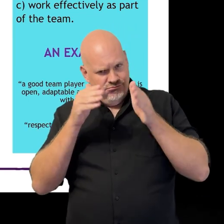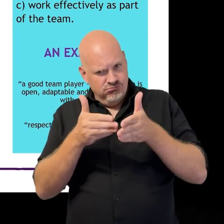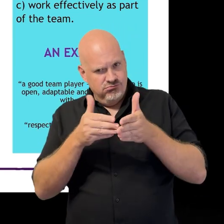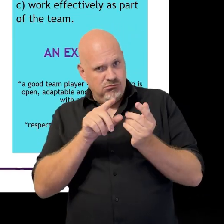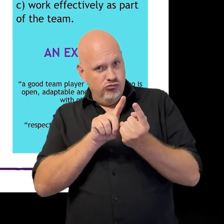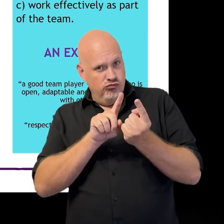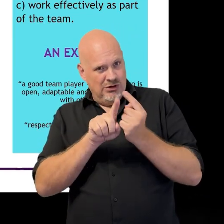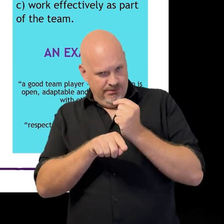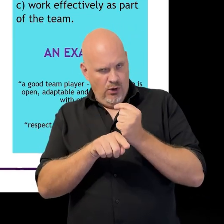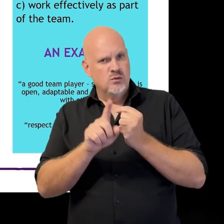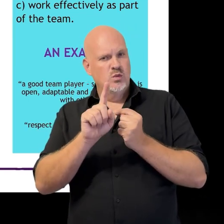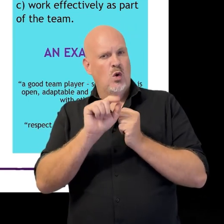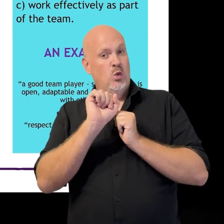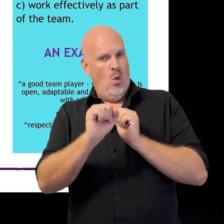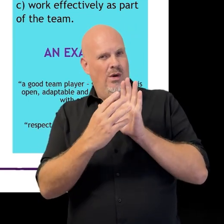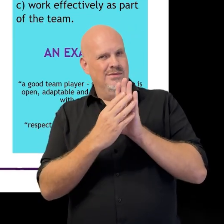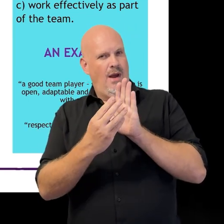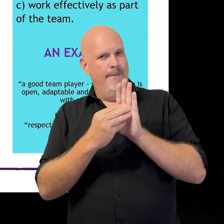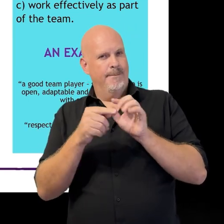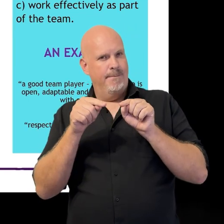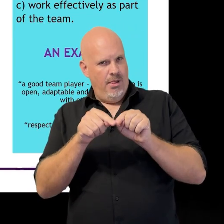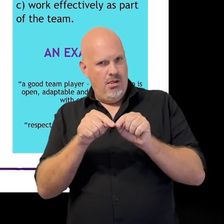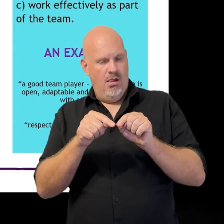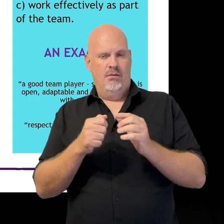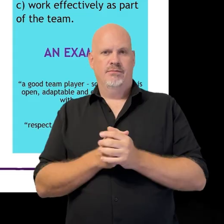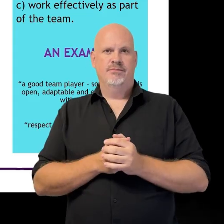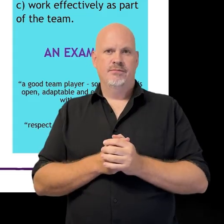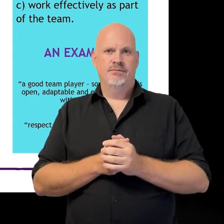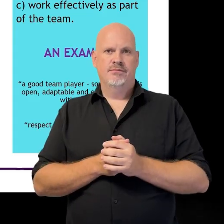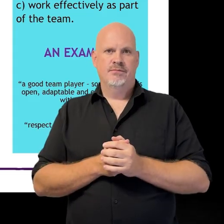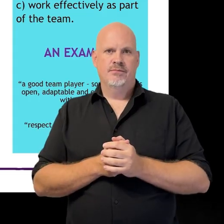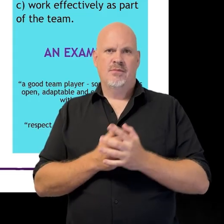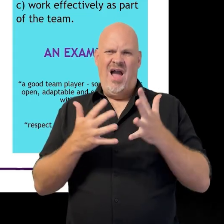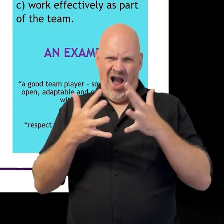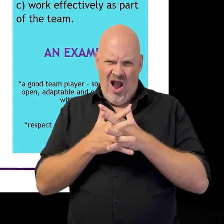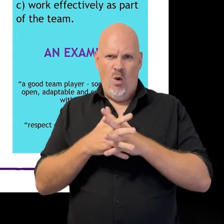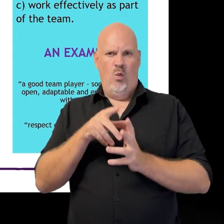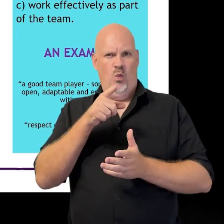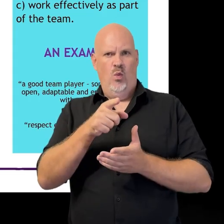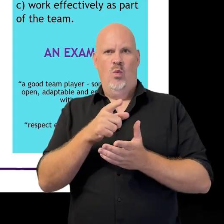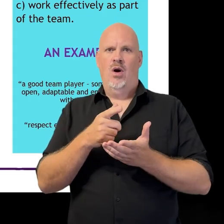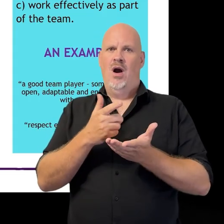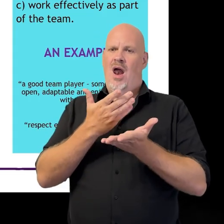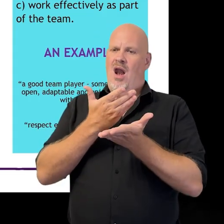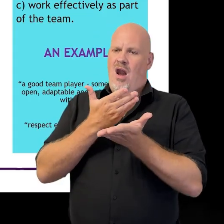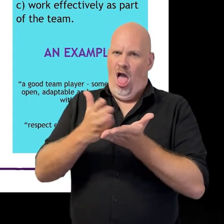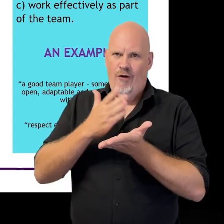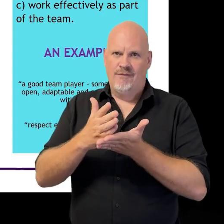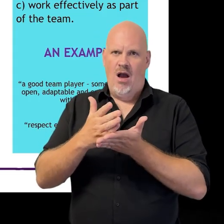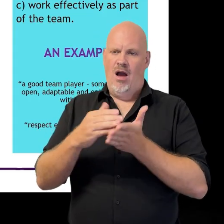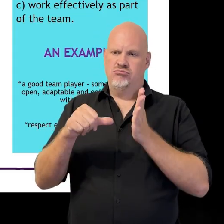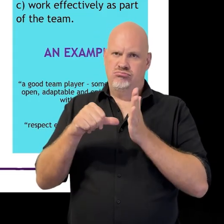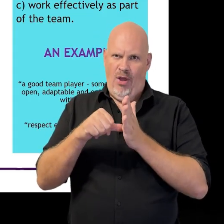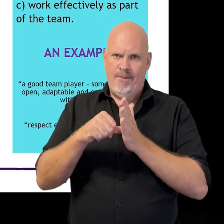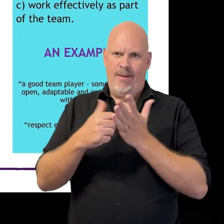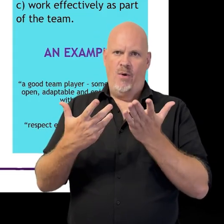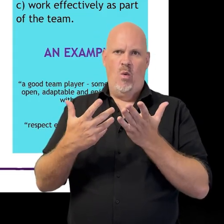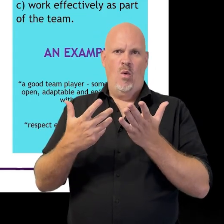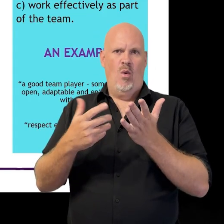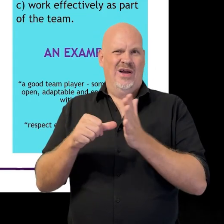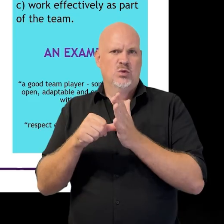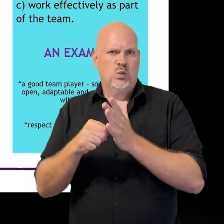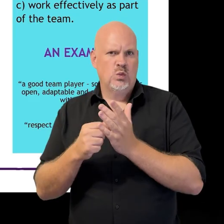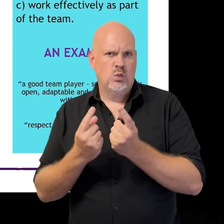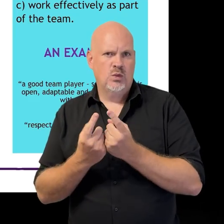about that. Again, you might, in your example, want to reflect those Novascare values: honesty, kindness,